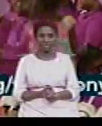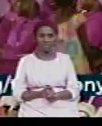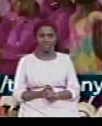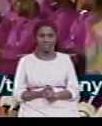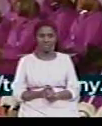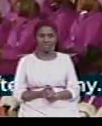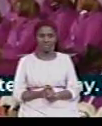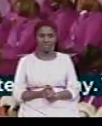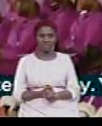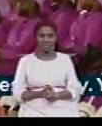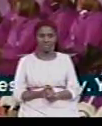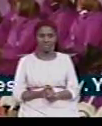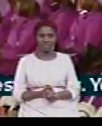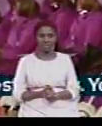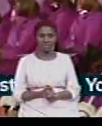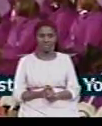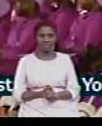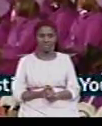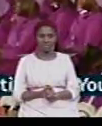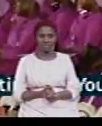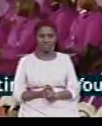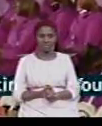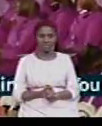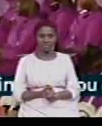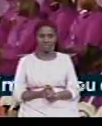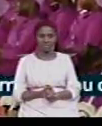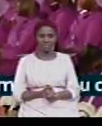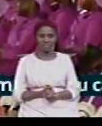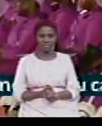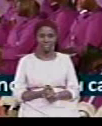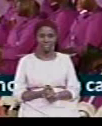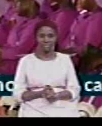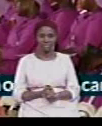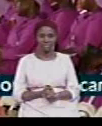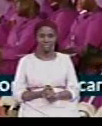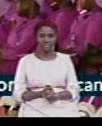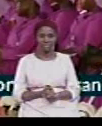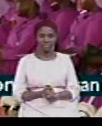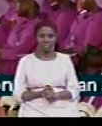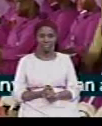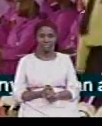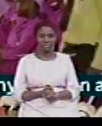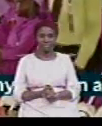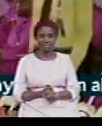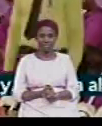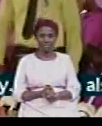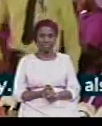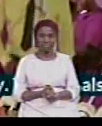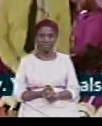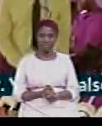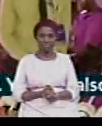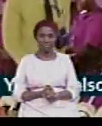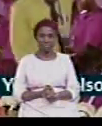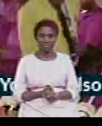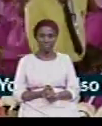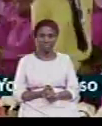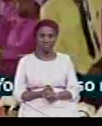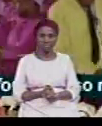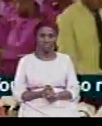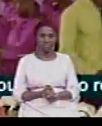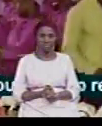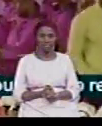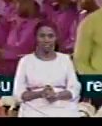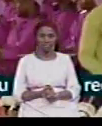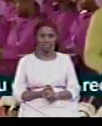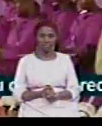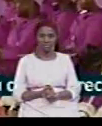so janiem e boa was in from a janiem a fed your nunia one ye then sunya mia wa yen sanchrani yami or bas